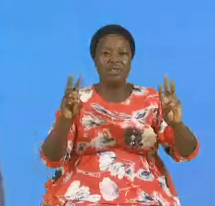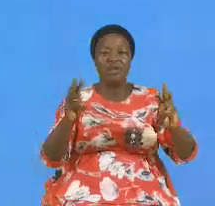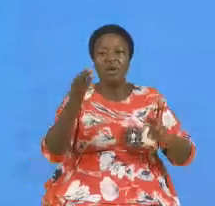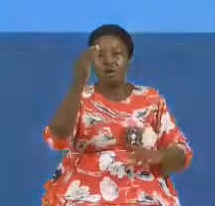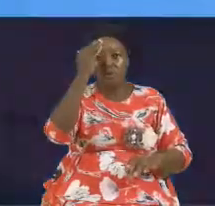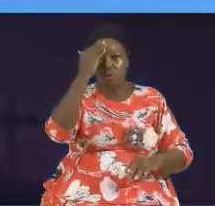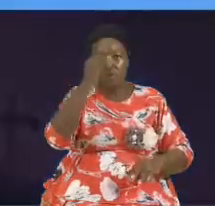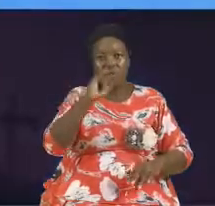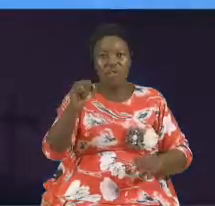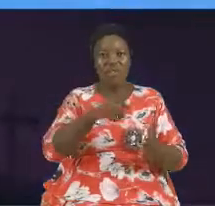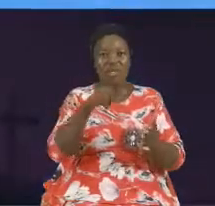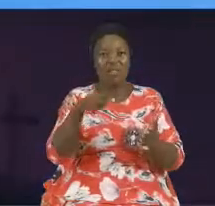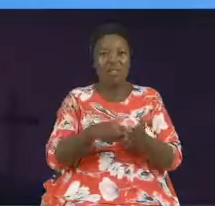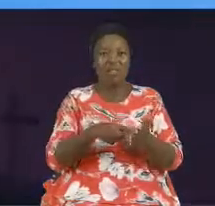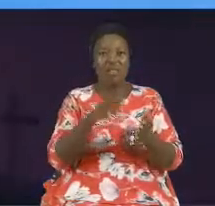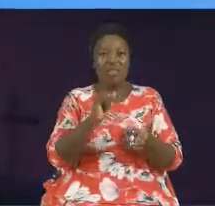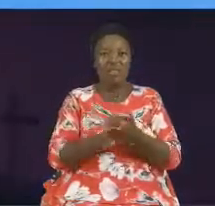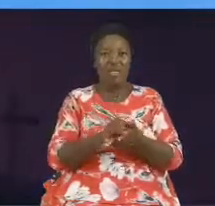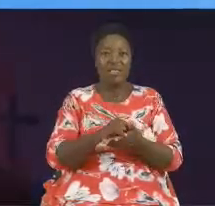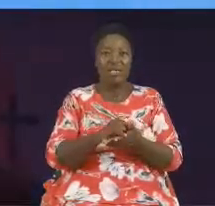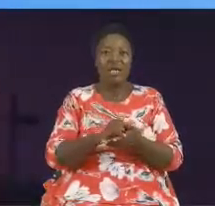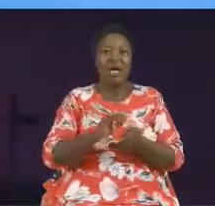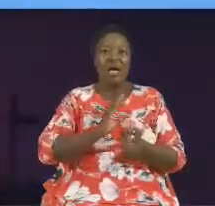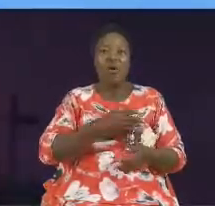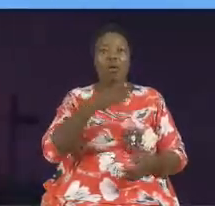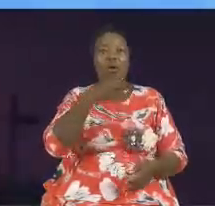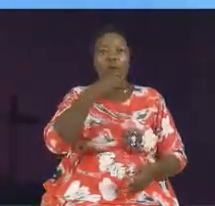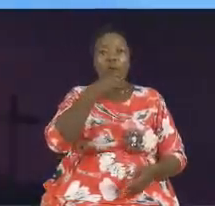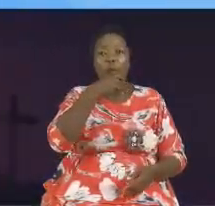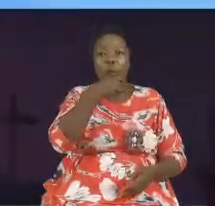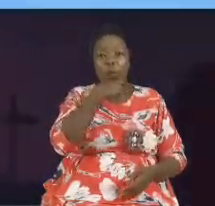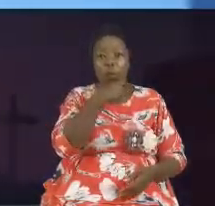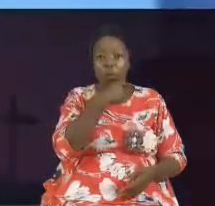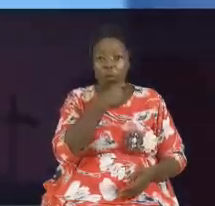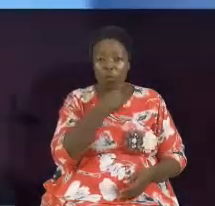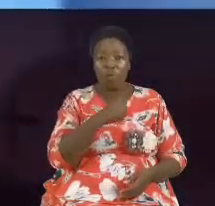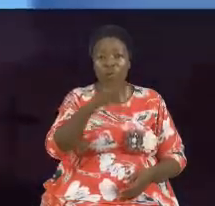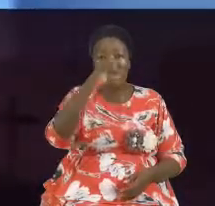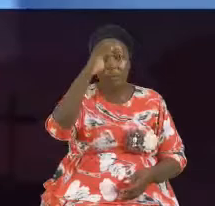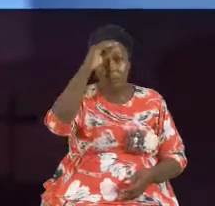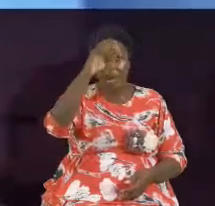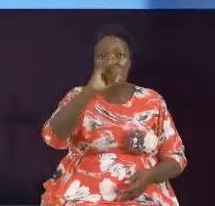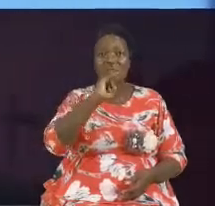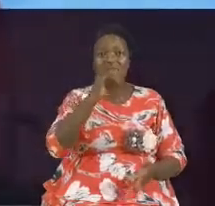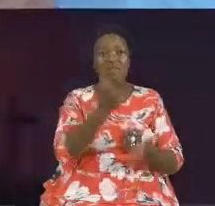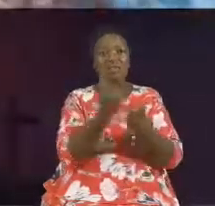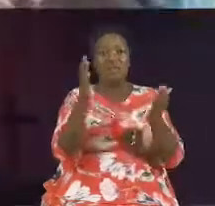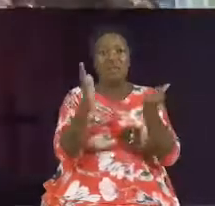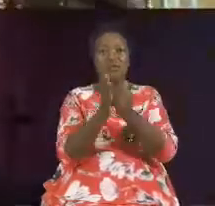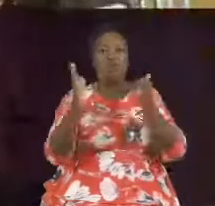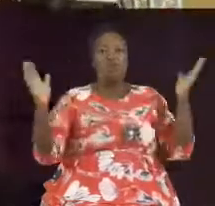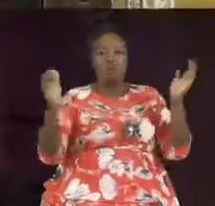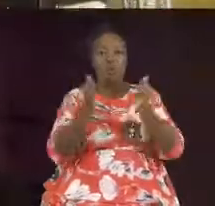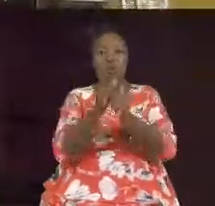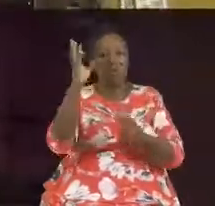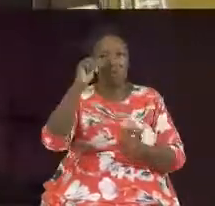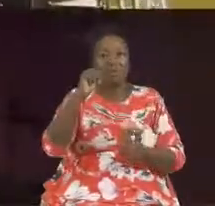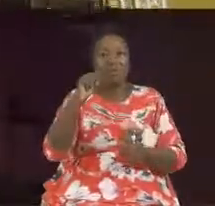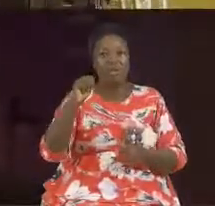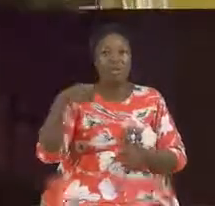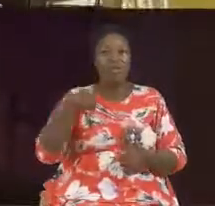6. In Romans chapter 6, verse 6, it said, knowing this, that our old man